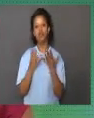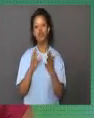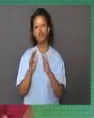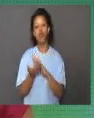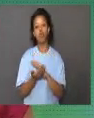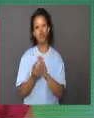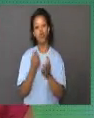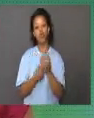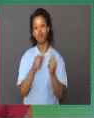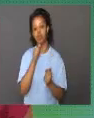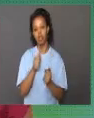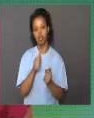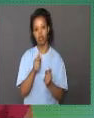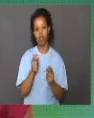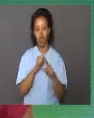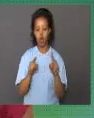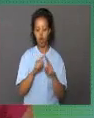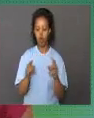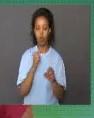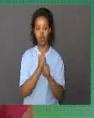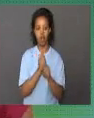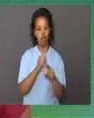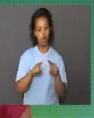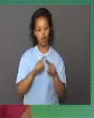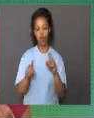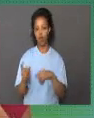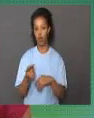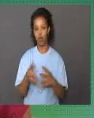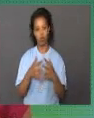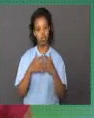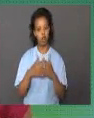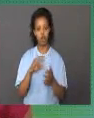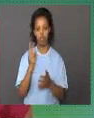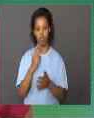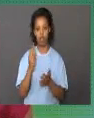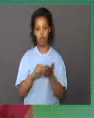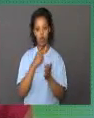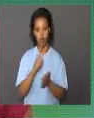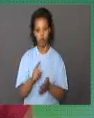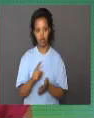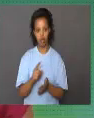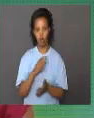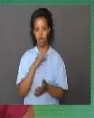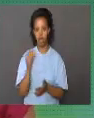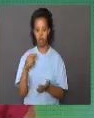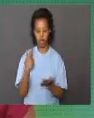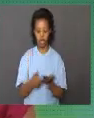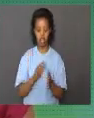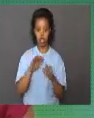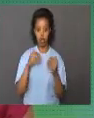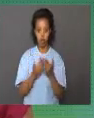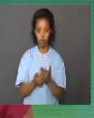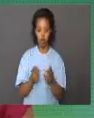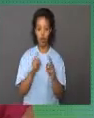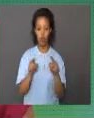tools for various uses, but these tools come in a variety of